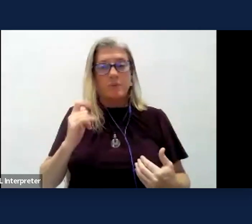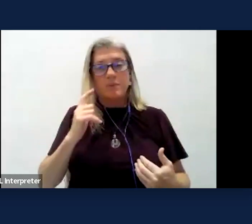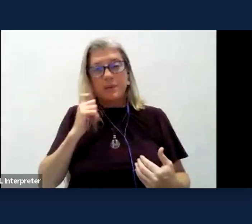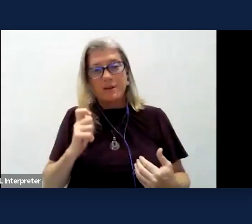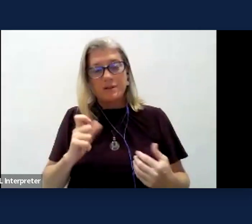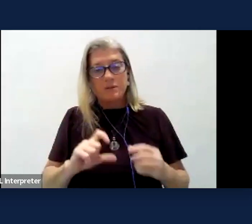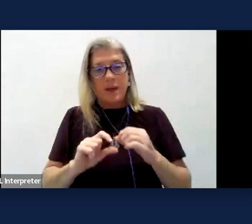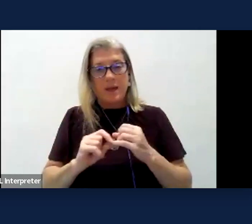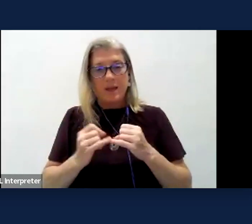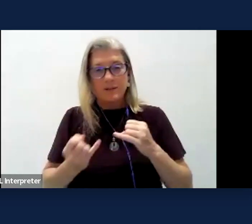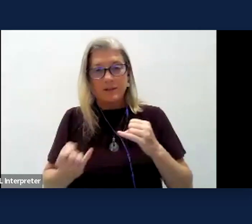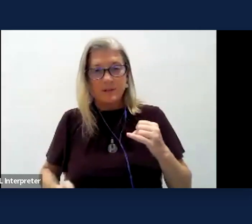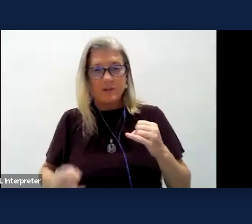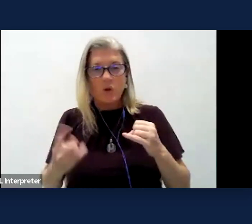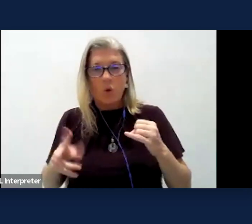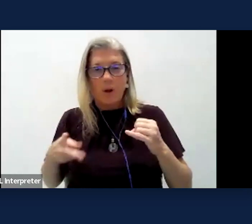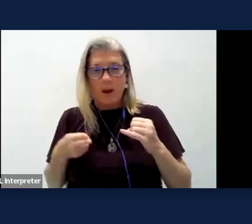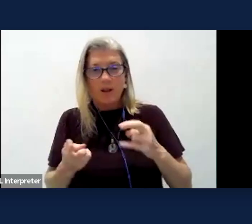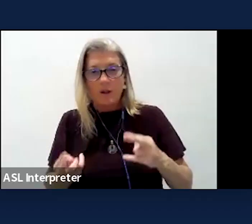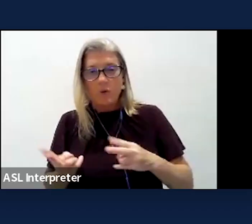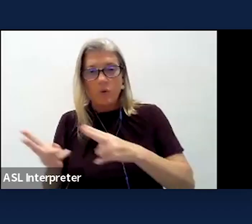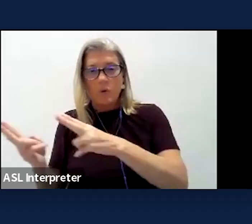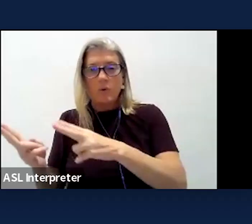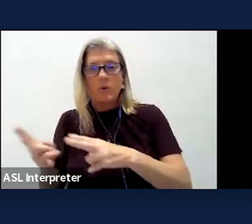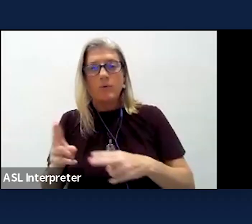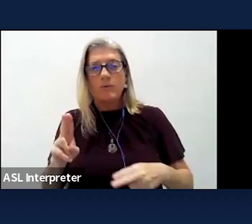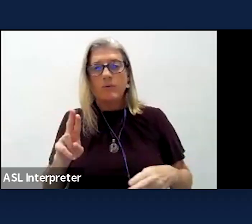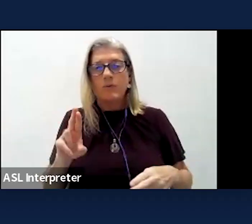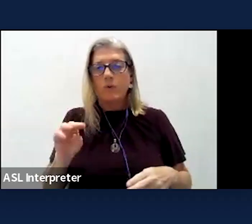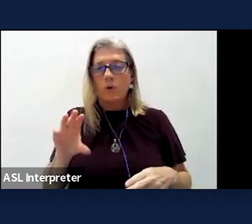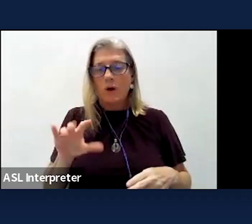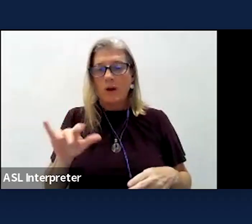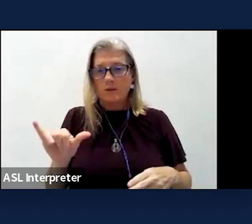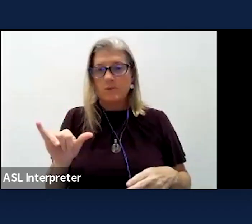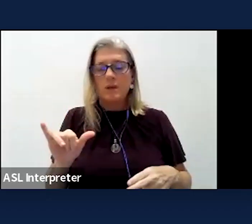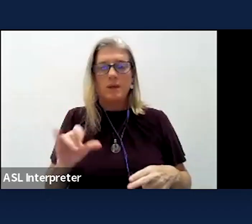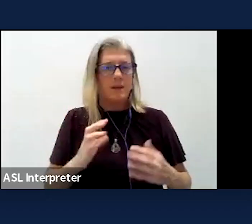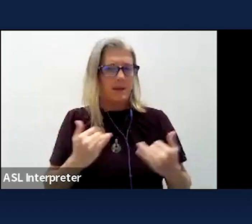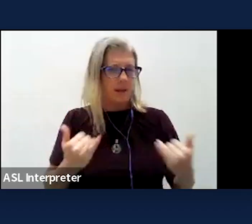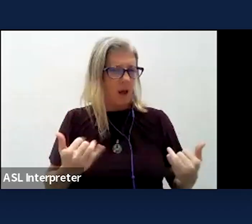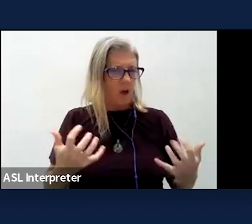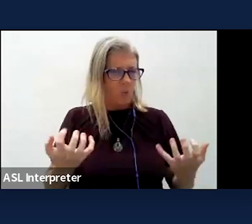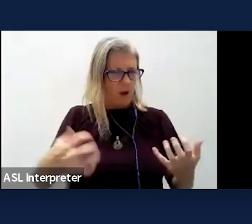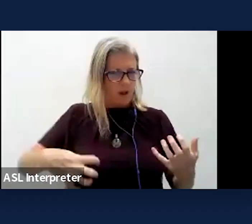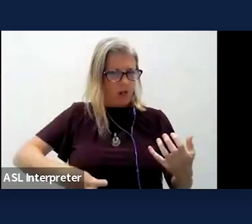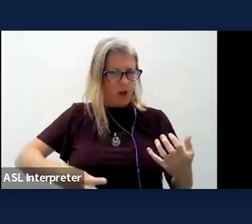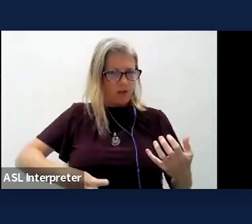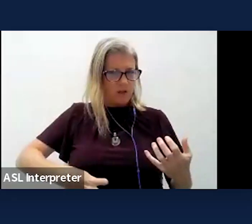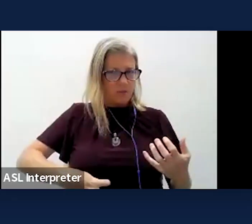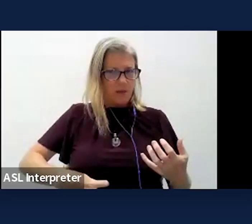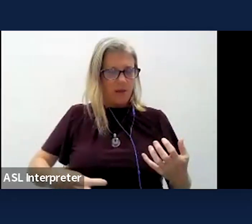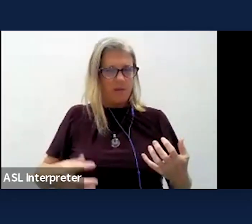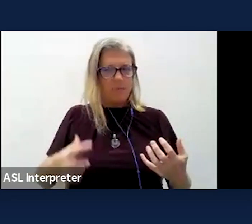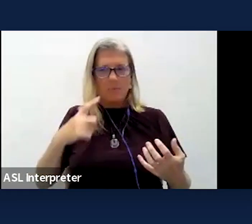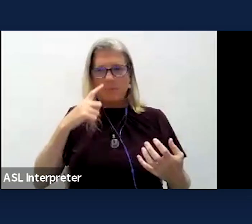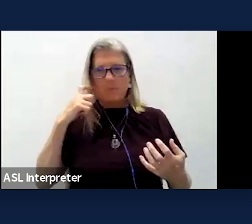intestines, have already been removed, used an ileal conduit for my urostomy, and now I would like to have a colostomy. It's